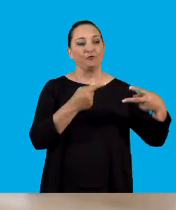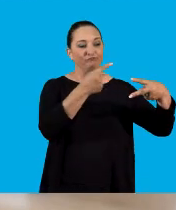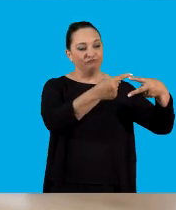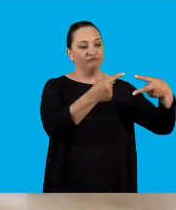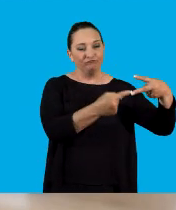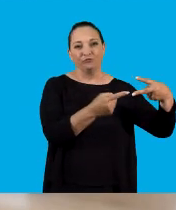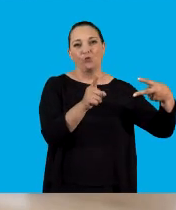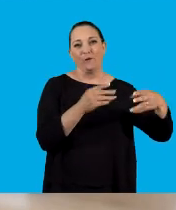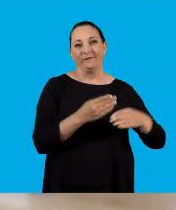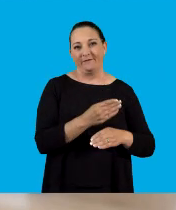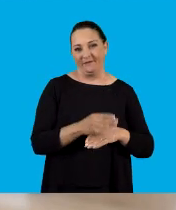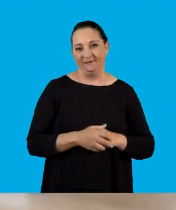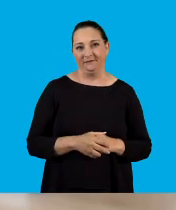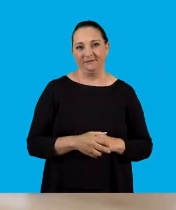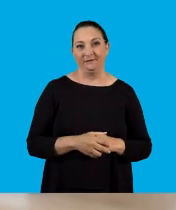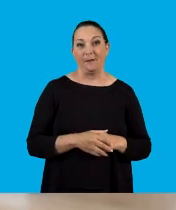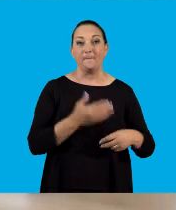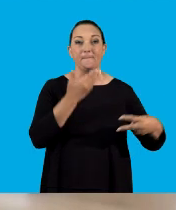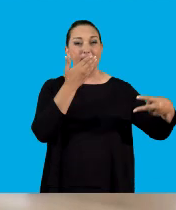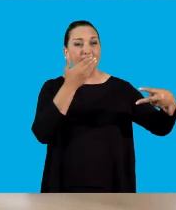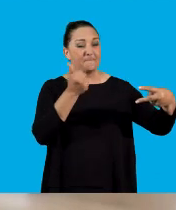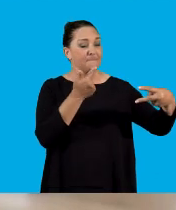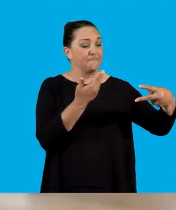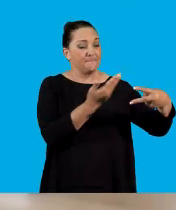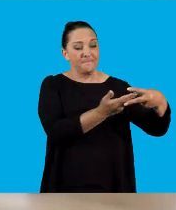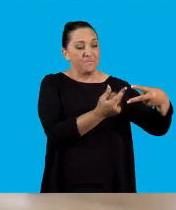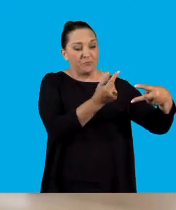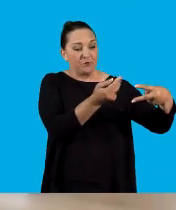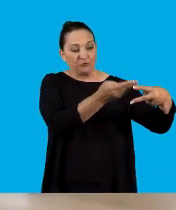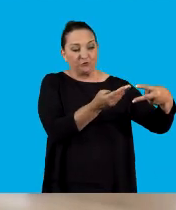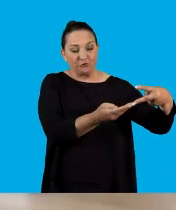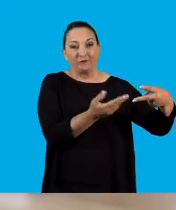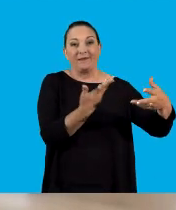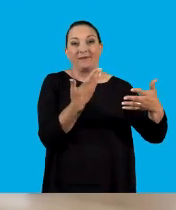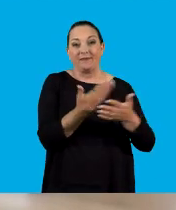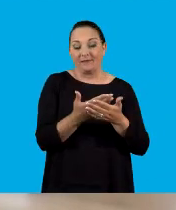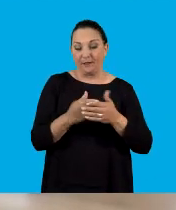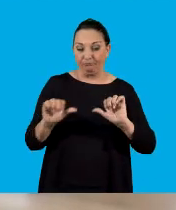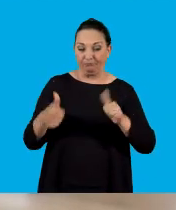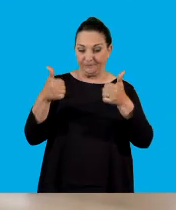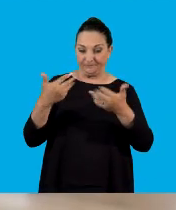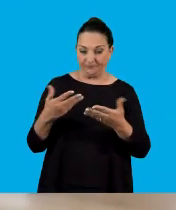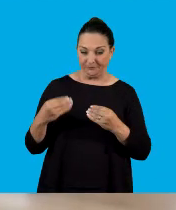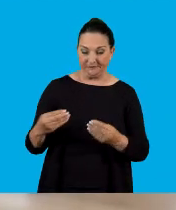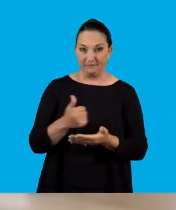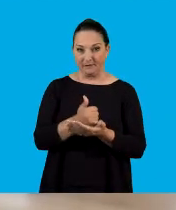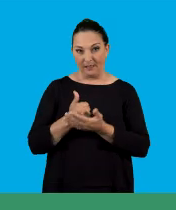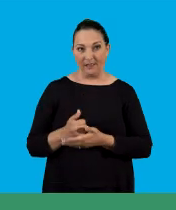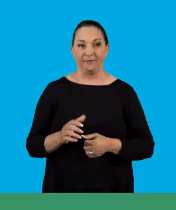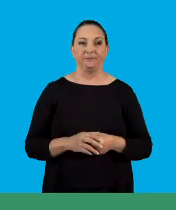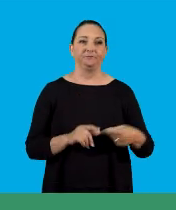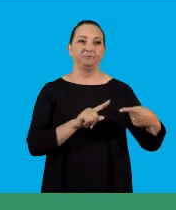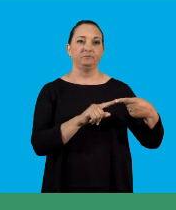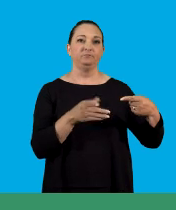each function, or what is the best thing the function can do to contribute to the success of the business. So the human